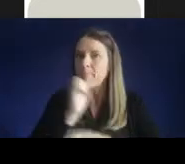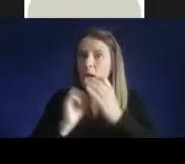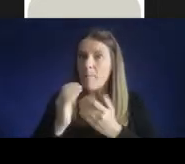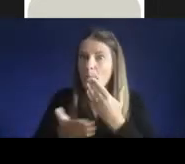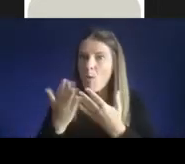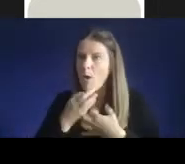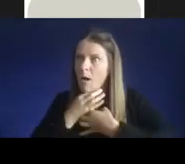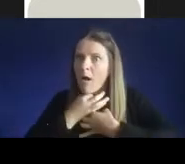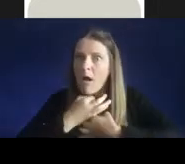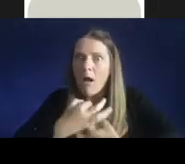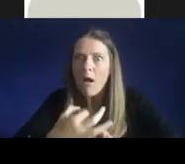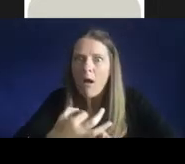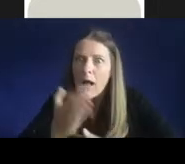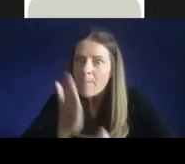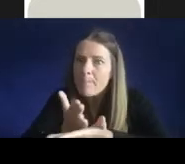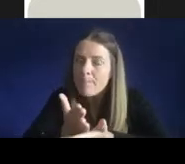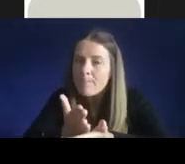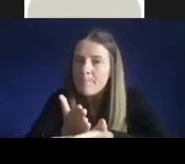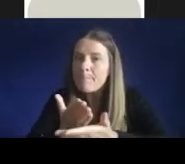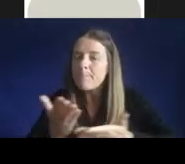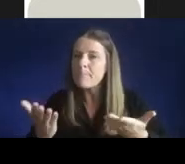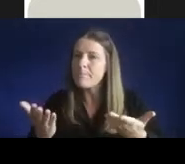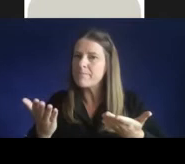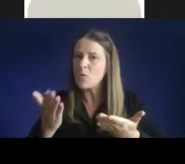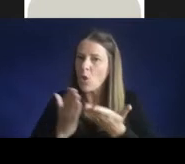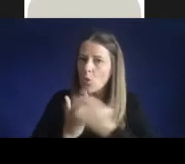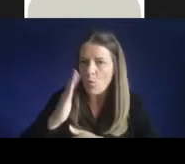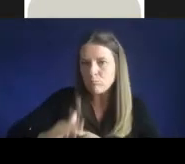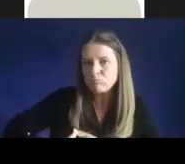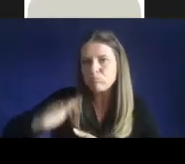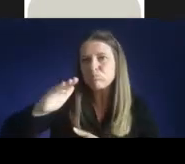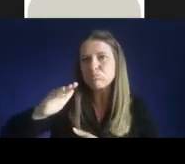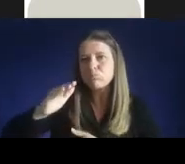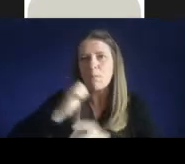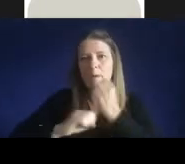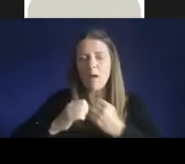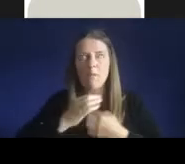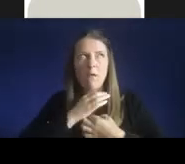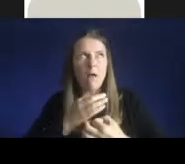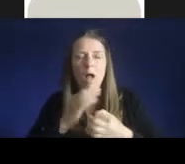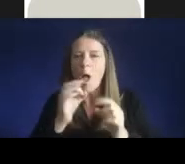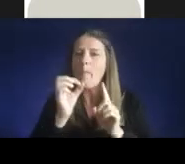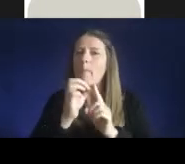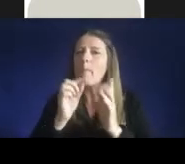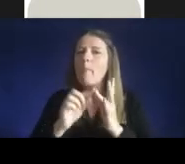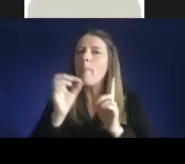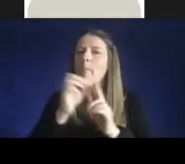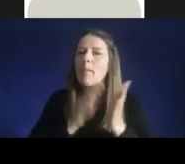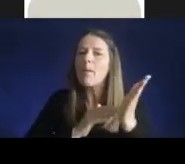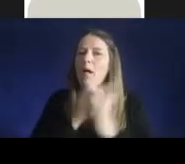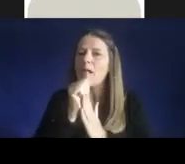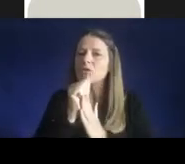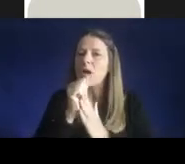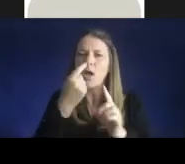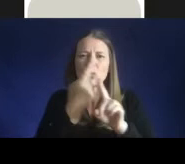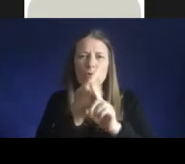Throughout my childhood, I became infatuated with pop culture representations of prisons, falling into